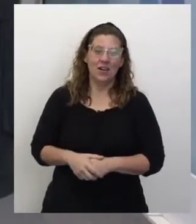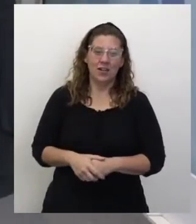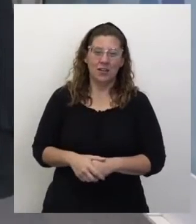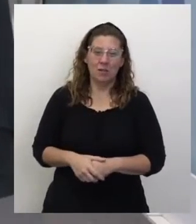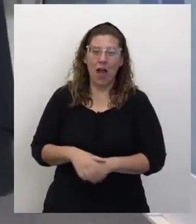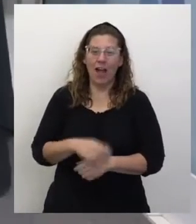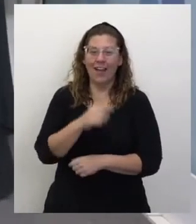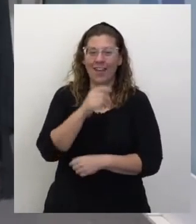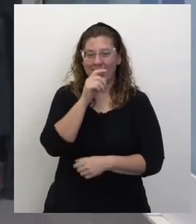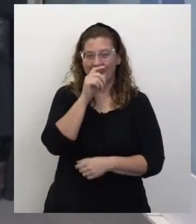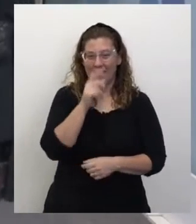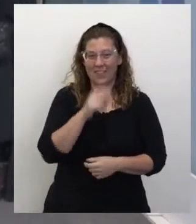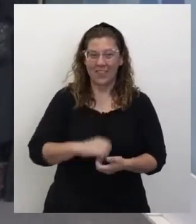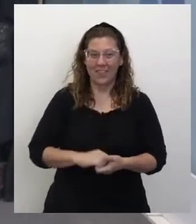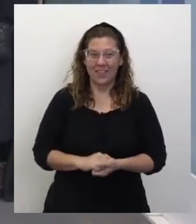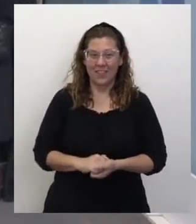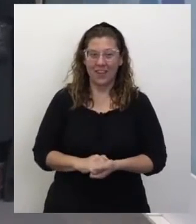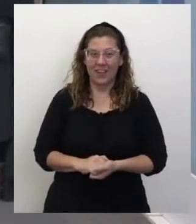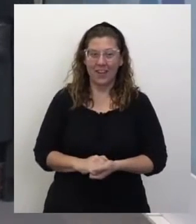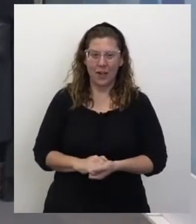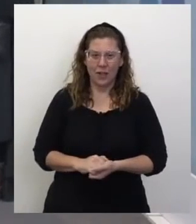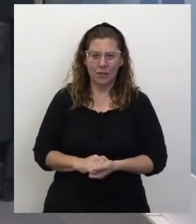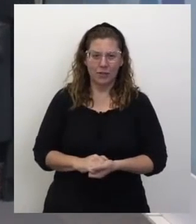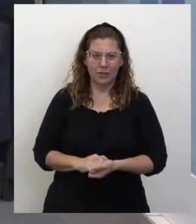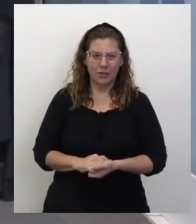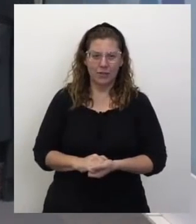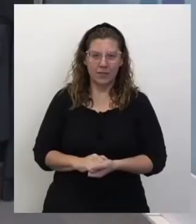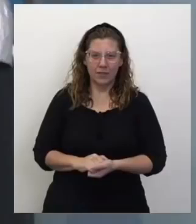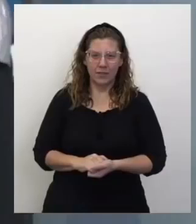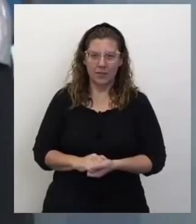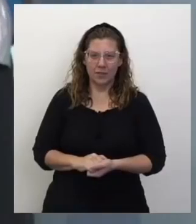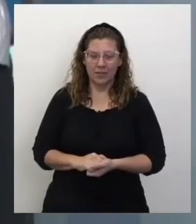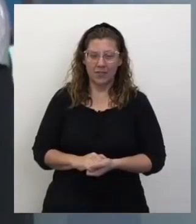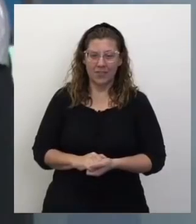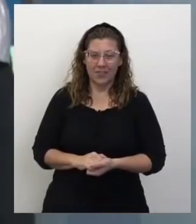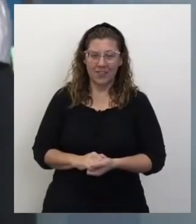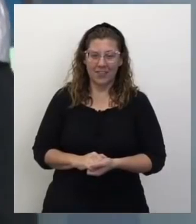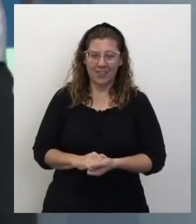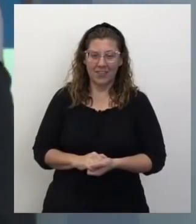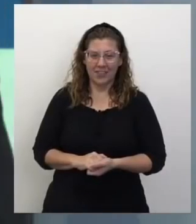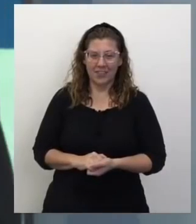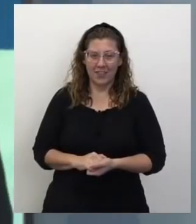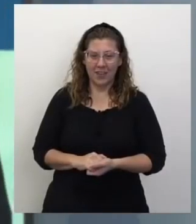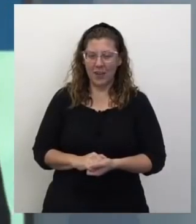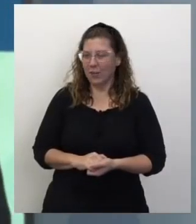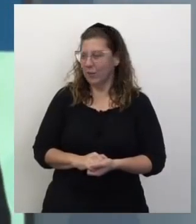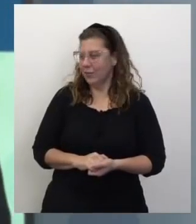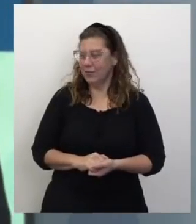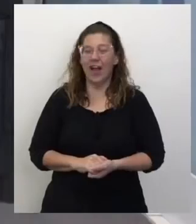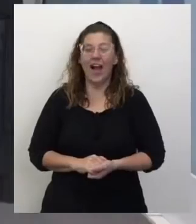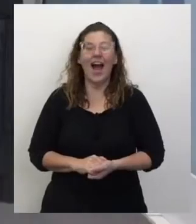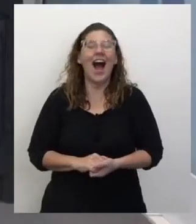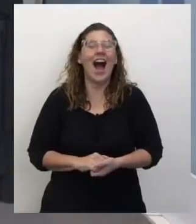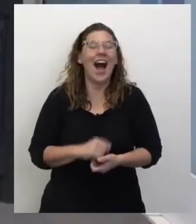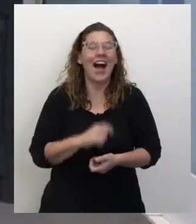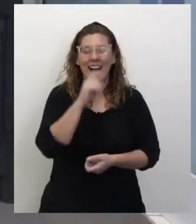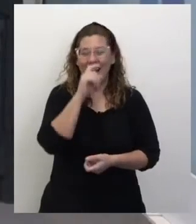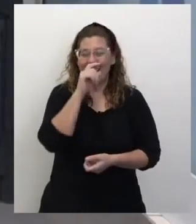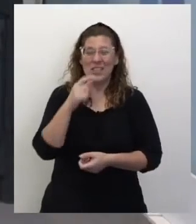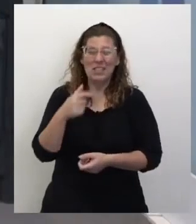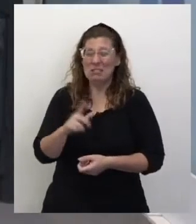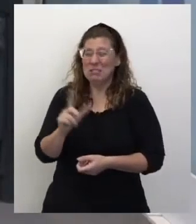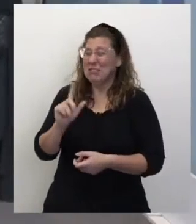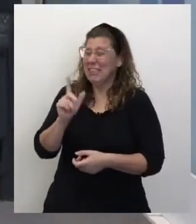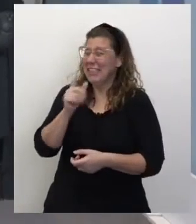Never! You killed my father! No, João, I am your father. No!